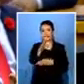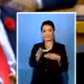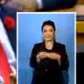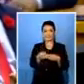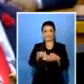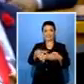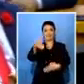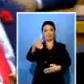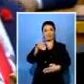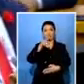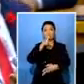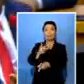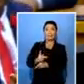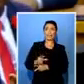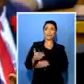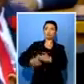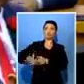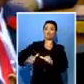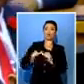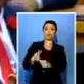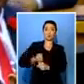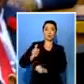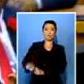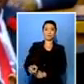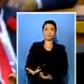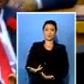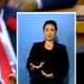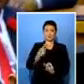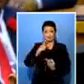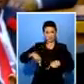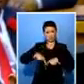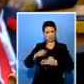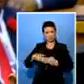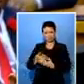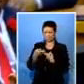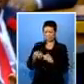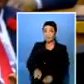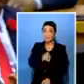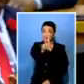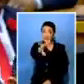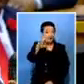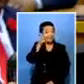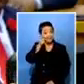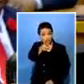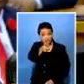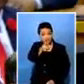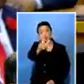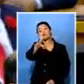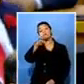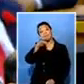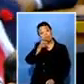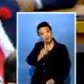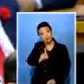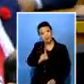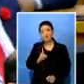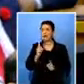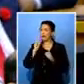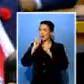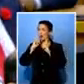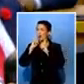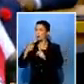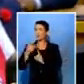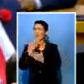him Honorable a Malema, legitimate that president. Is not a point of order. But listen to me. Listen that to me. Is not a point of